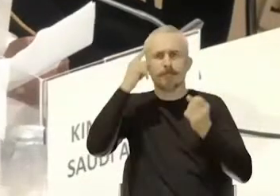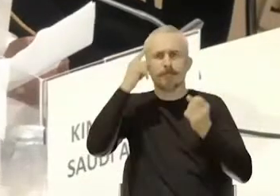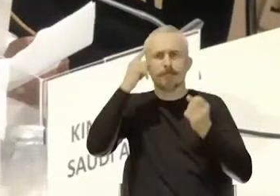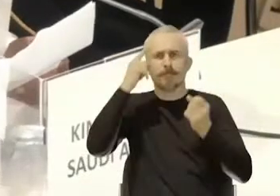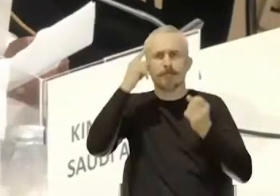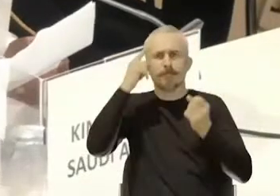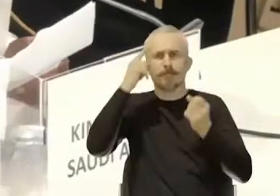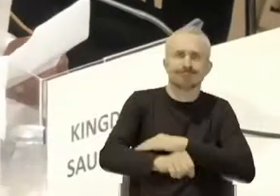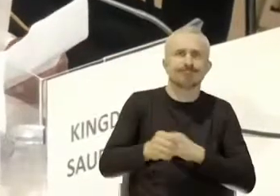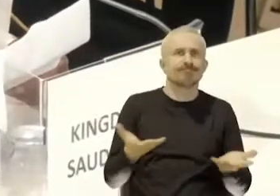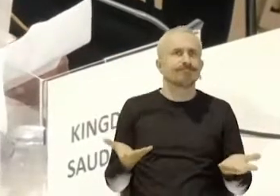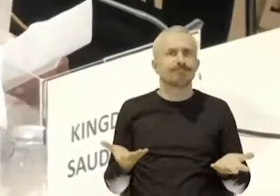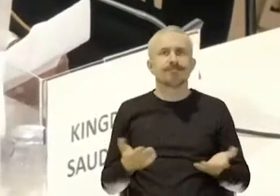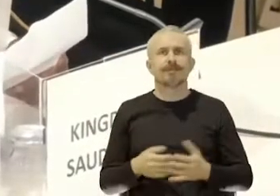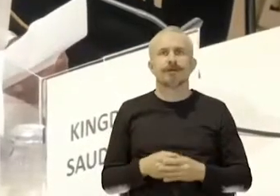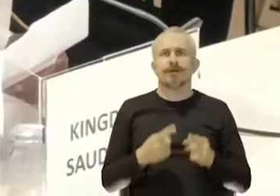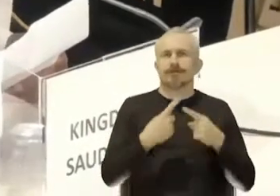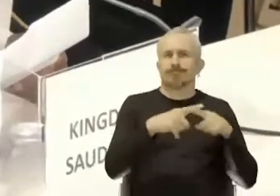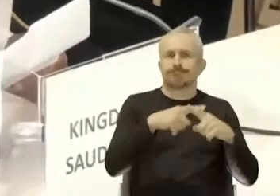certain initiatives